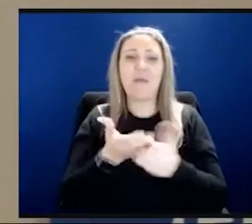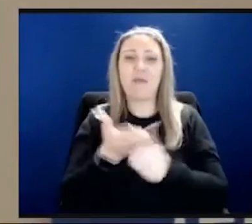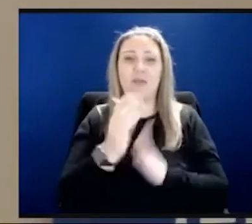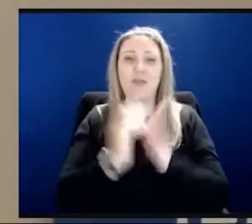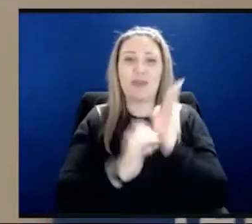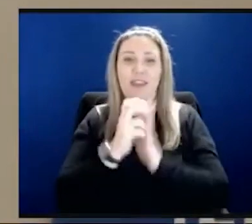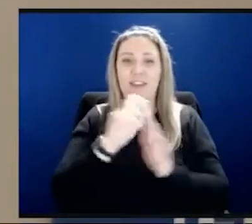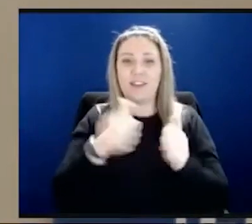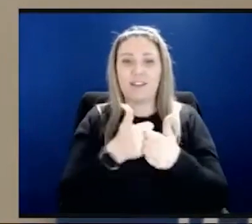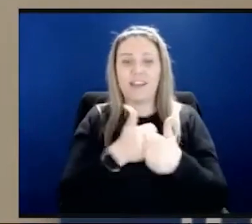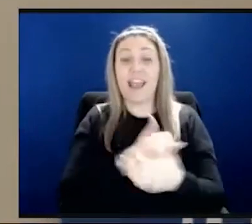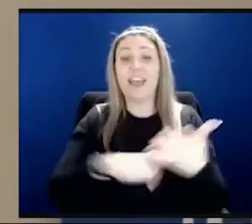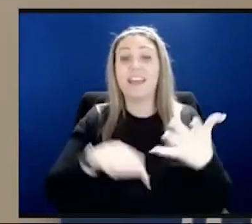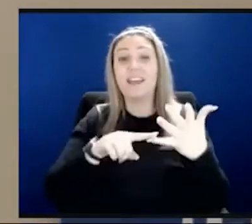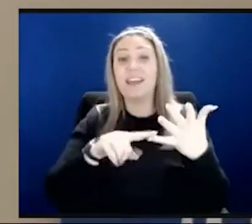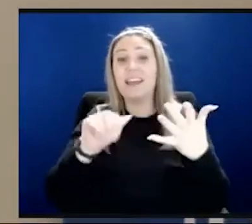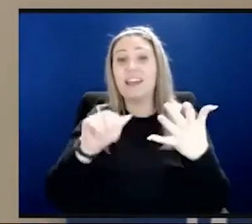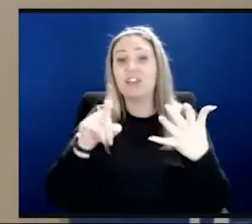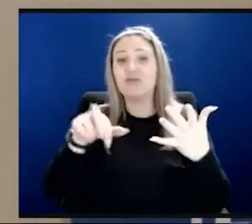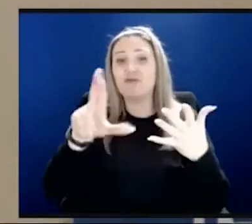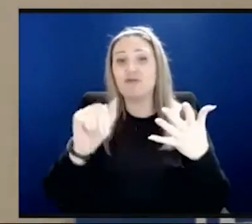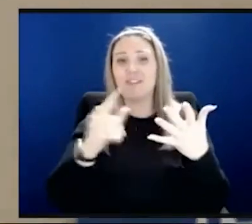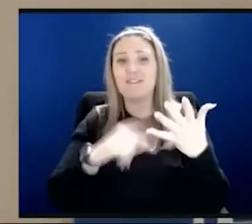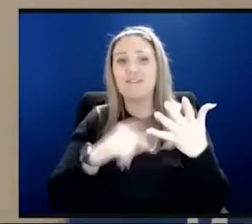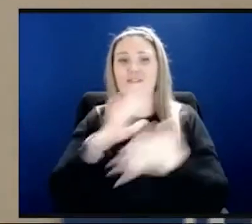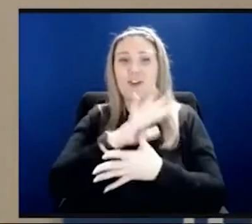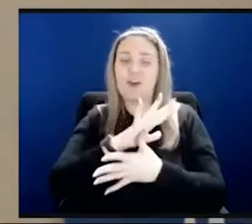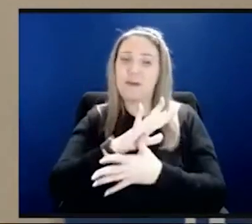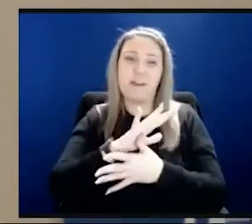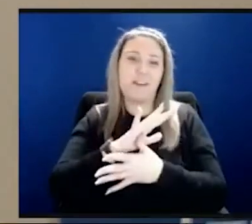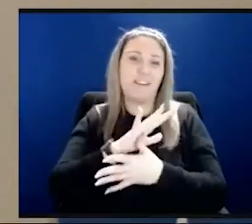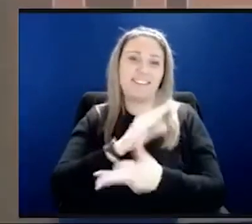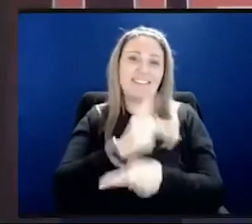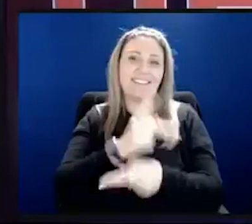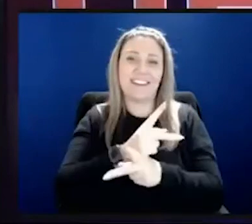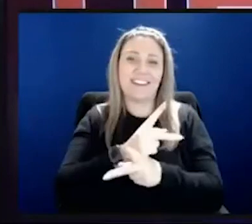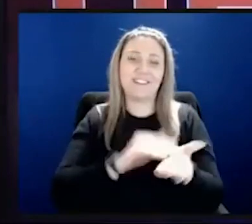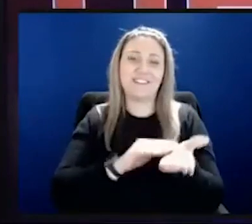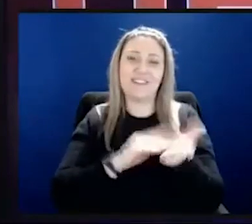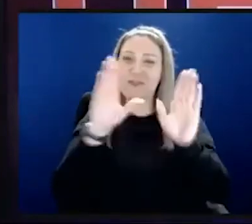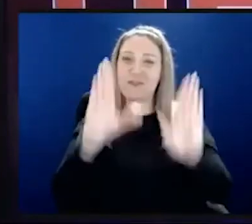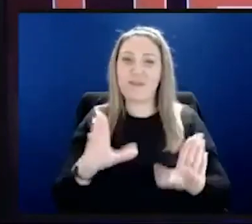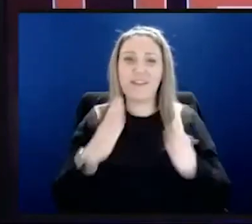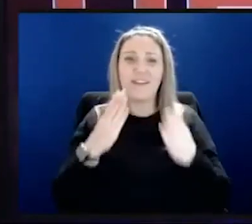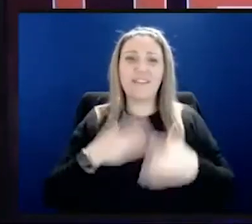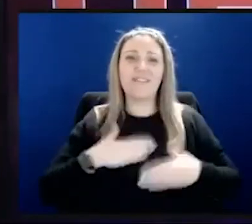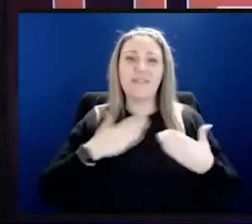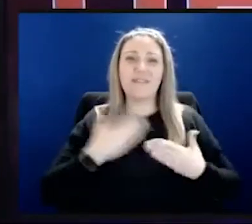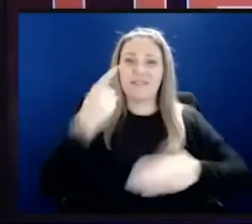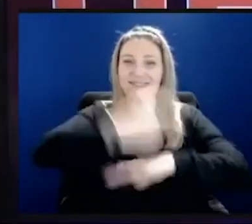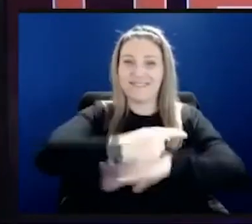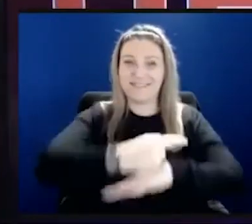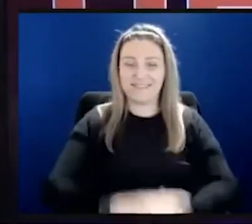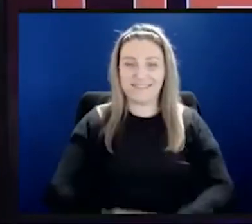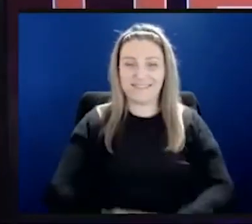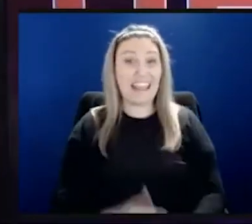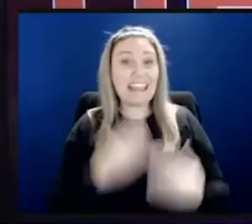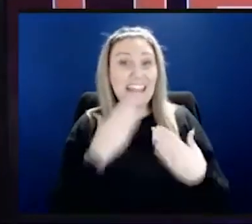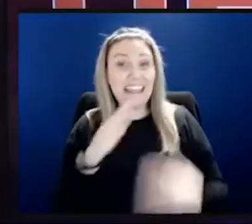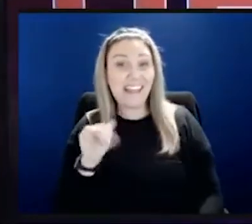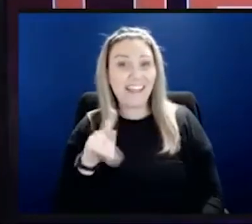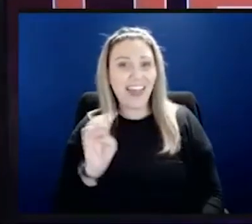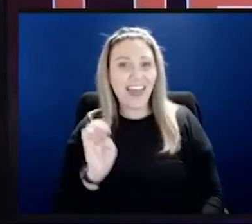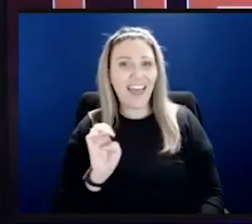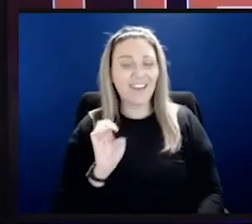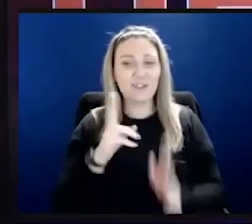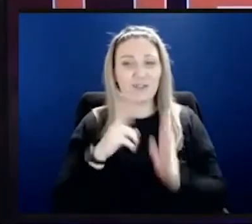Andra for being a great primary care doctor. Have a great day. Thank you, Alice. And I was just reading more messages of